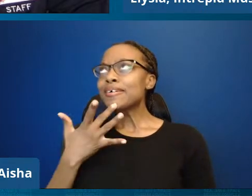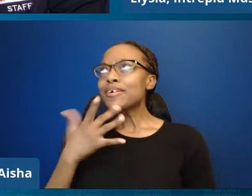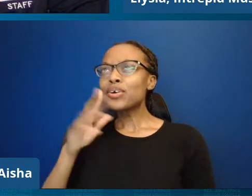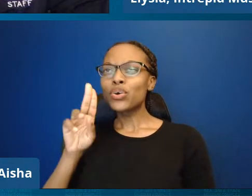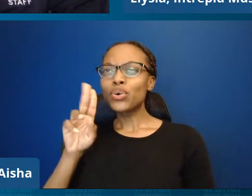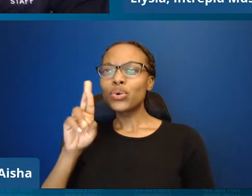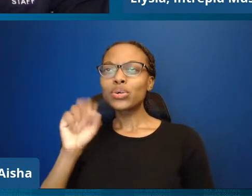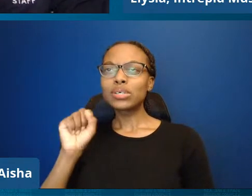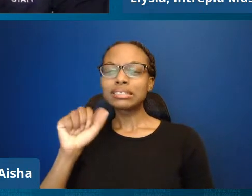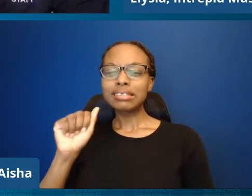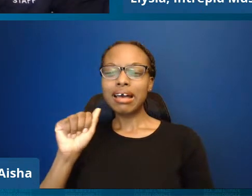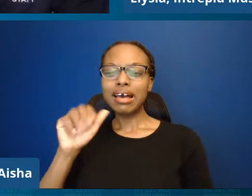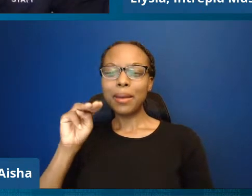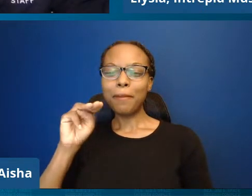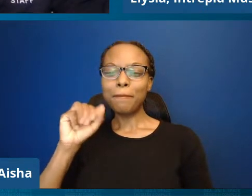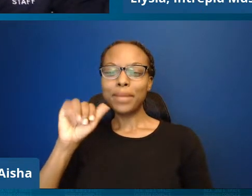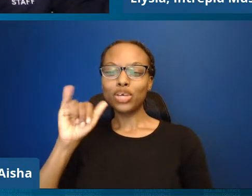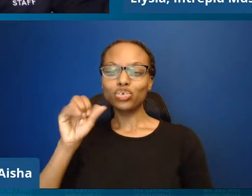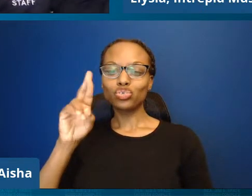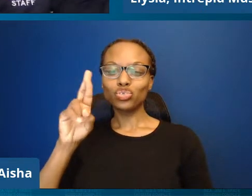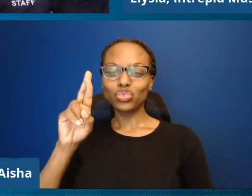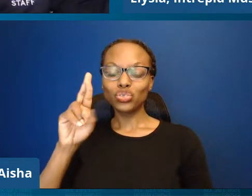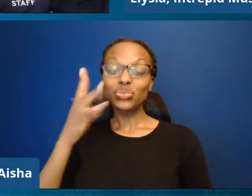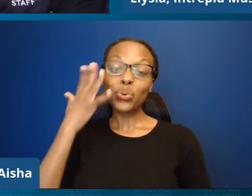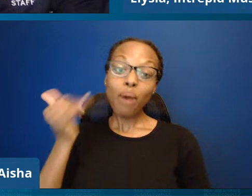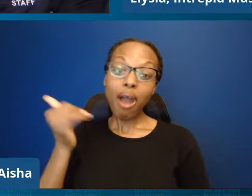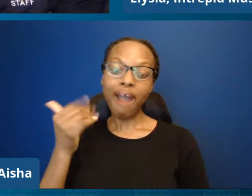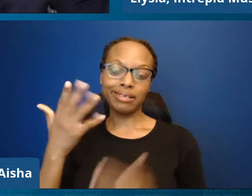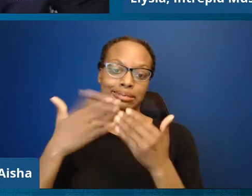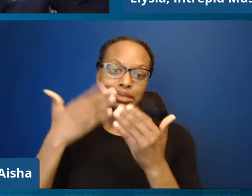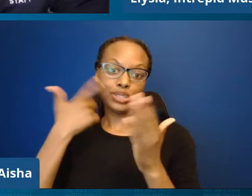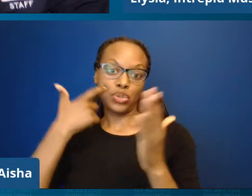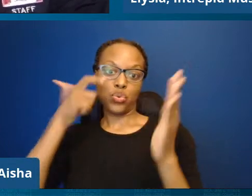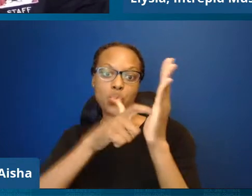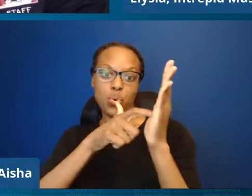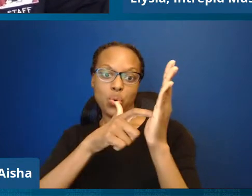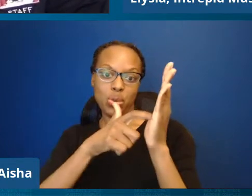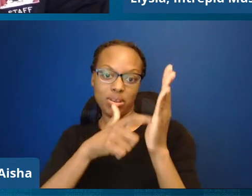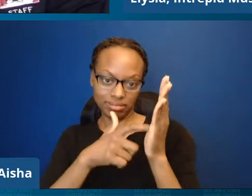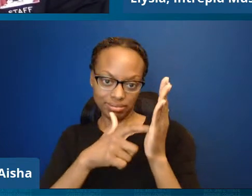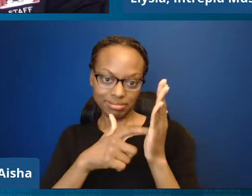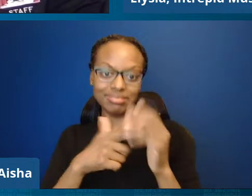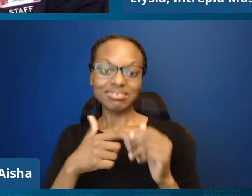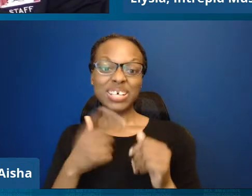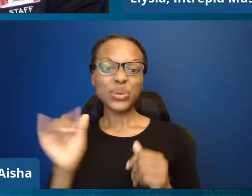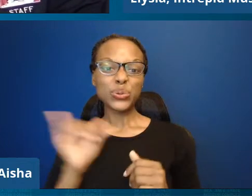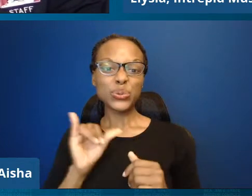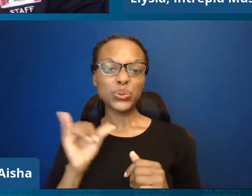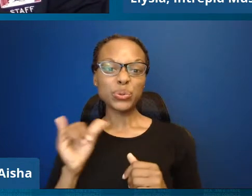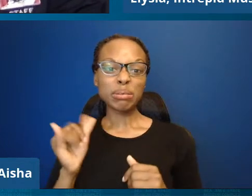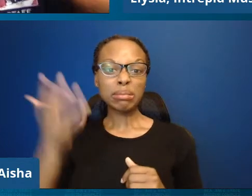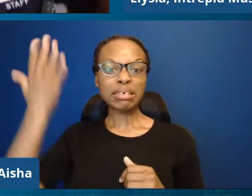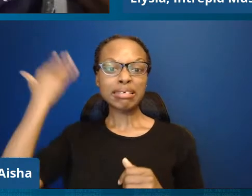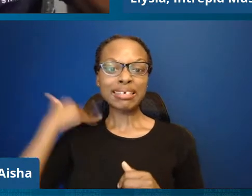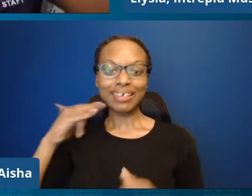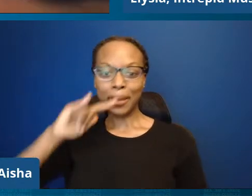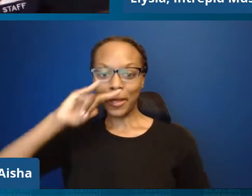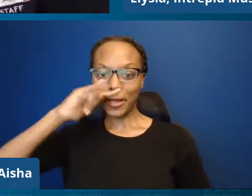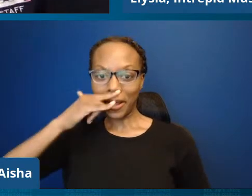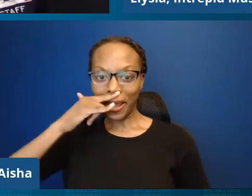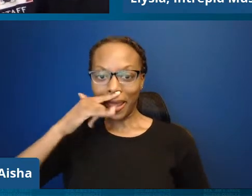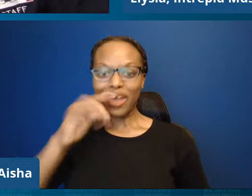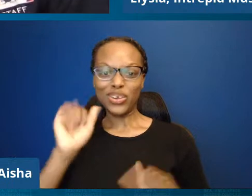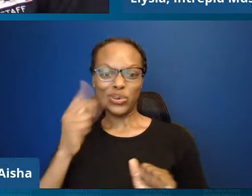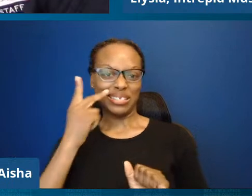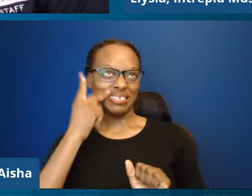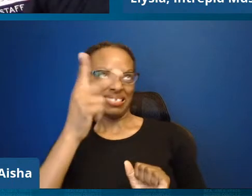because specifically, it's one of the most noticeable ones in the sky. It's one of the ones that I found when I was a kid that was pretty easy to